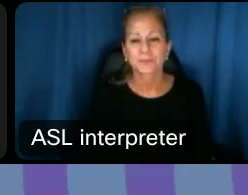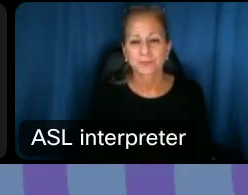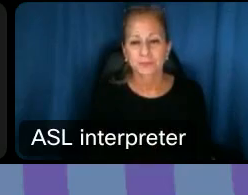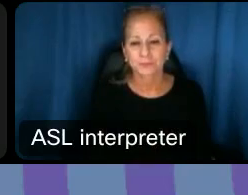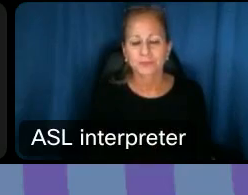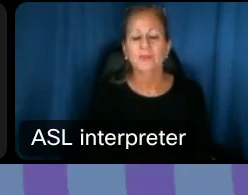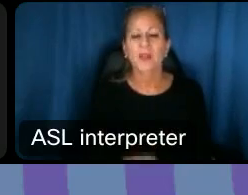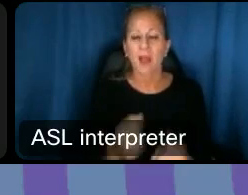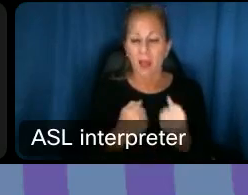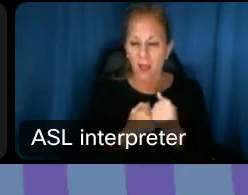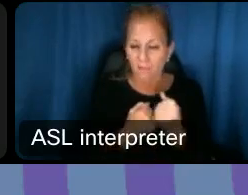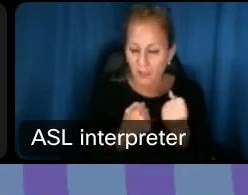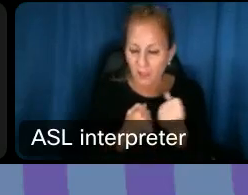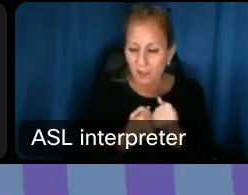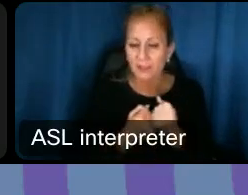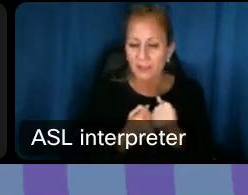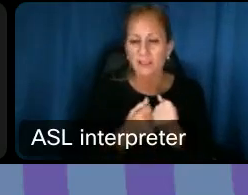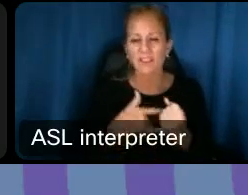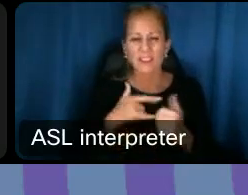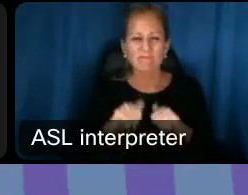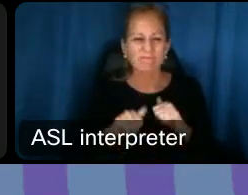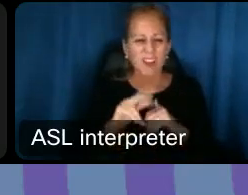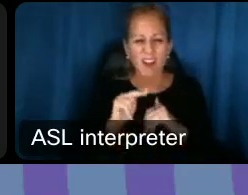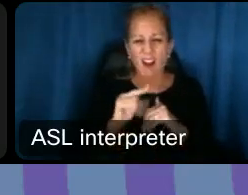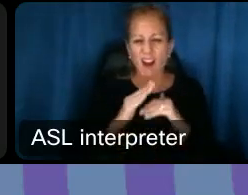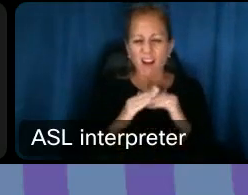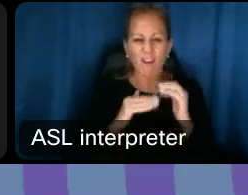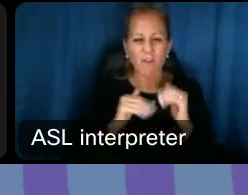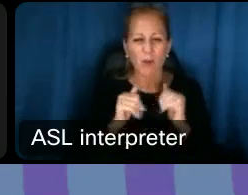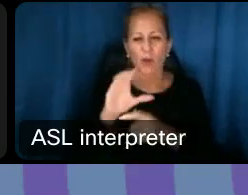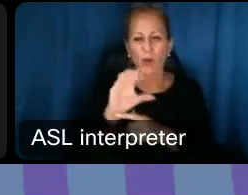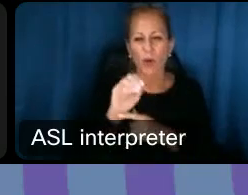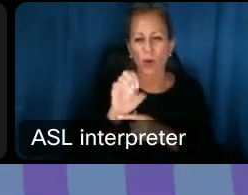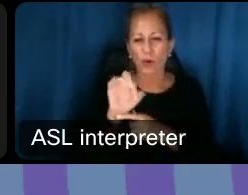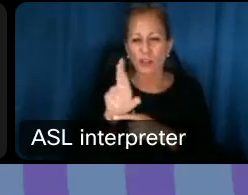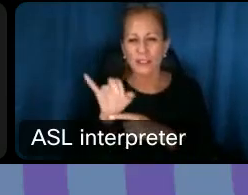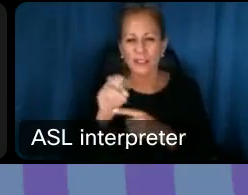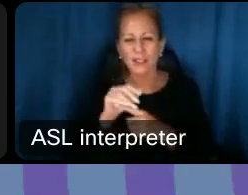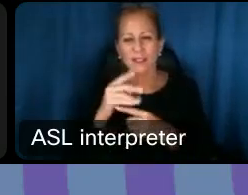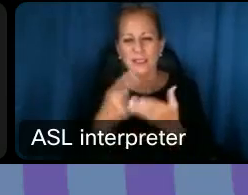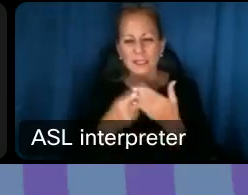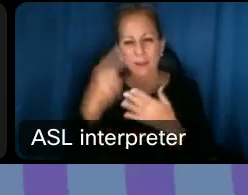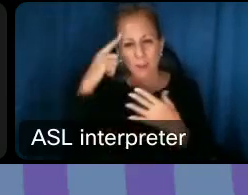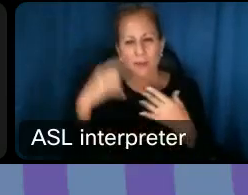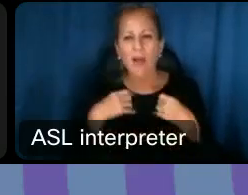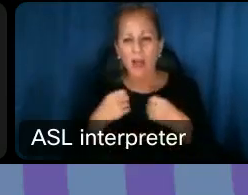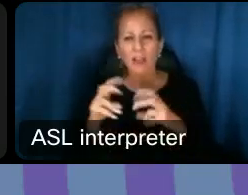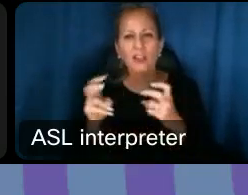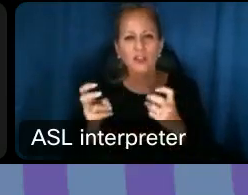Right, and advocates are feeling comfortable with coercion and discussing mental health issues. So